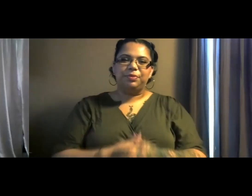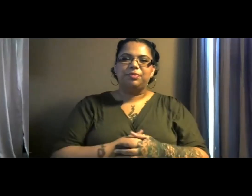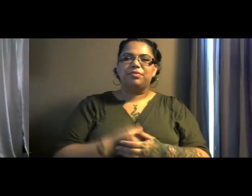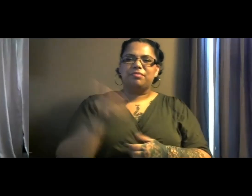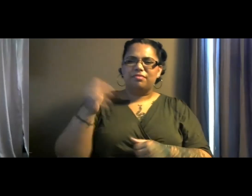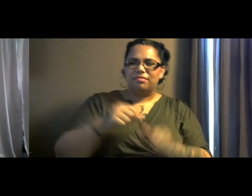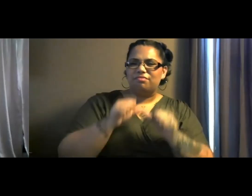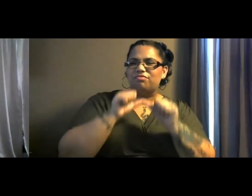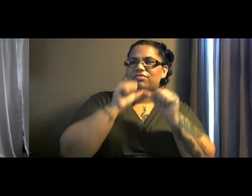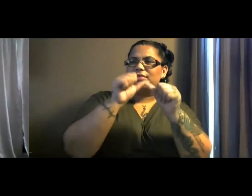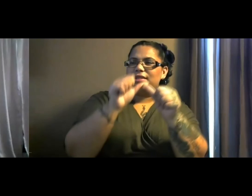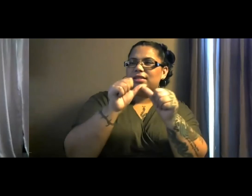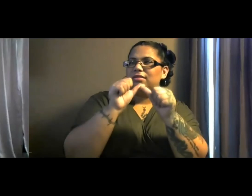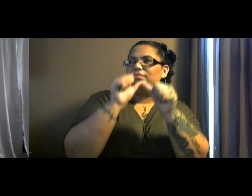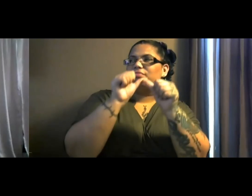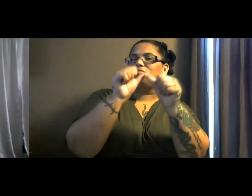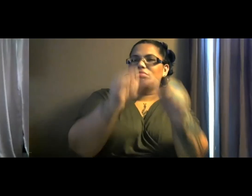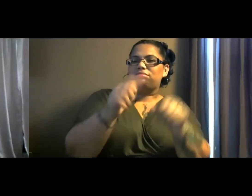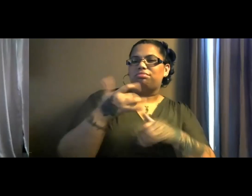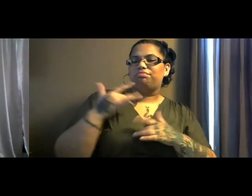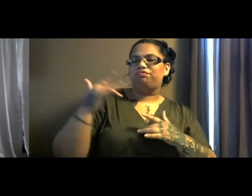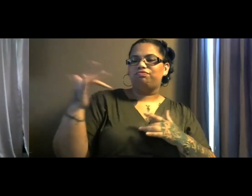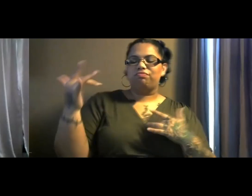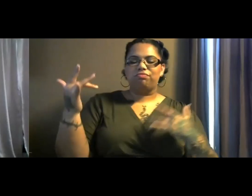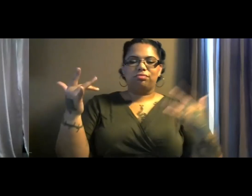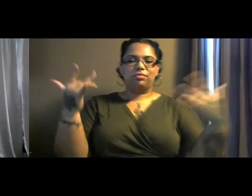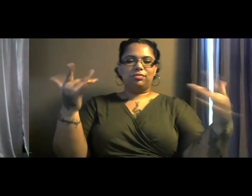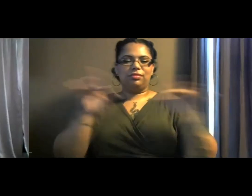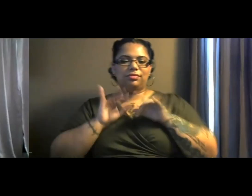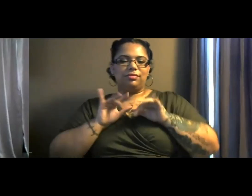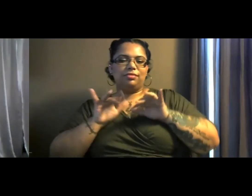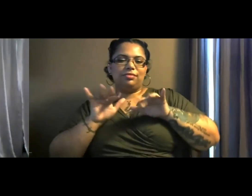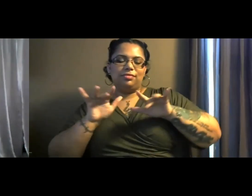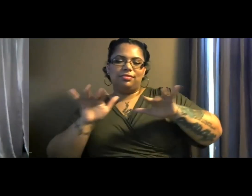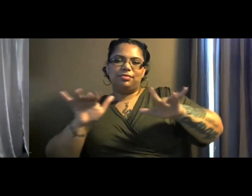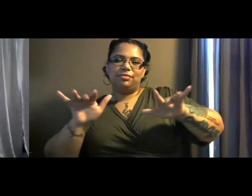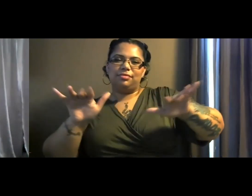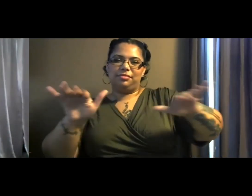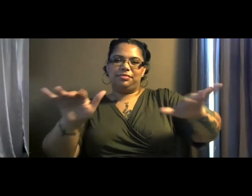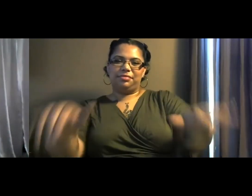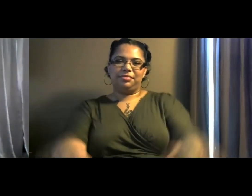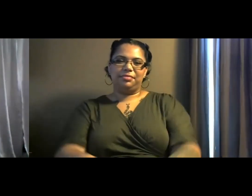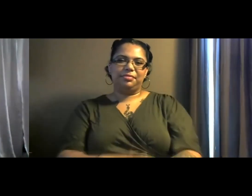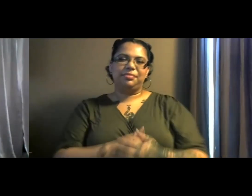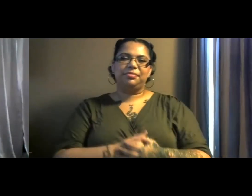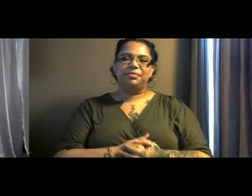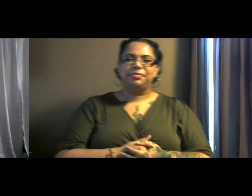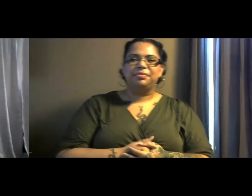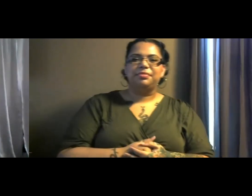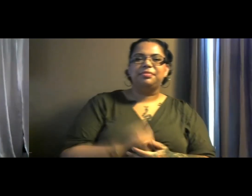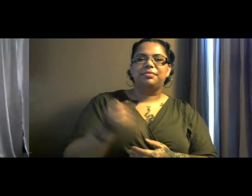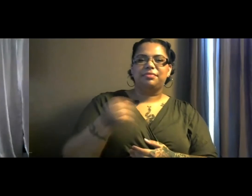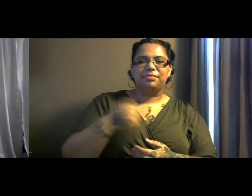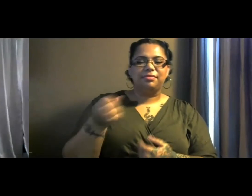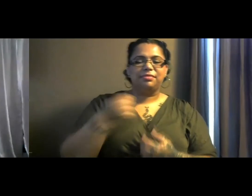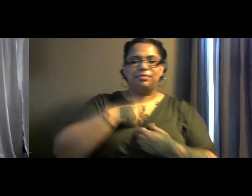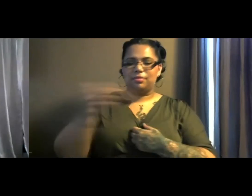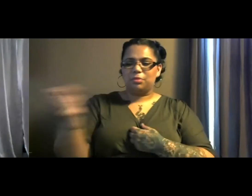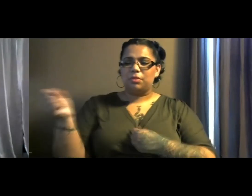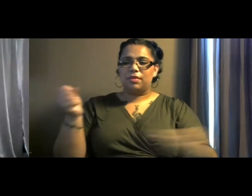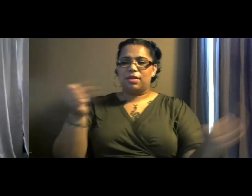on, shine on. Uh-huh, let your light shine on. Oh, be a light to